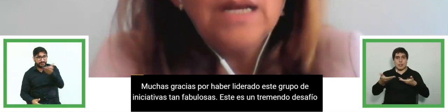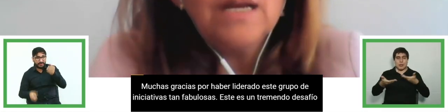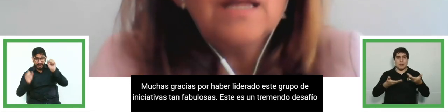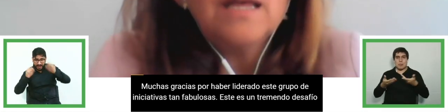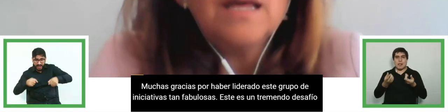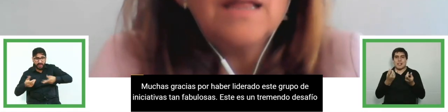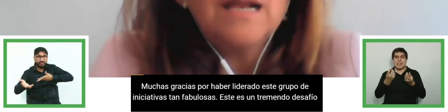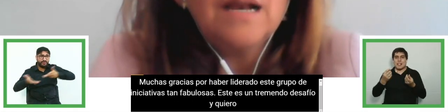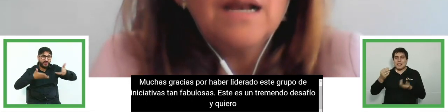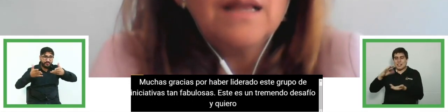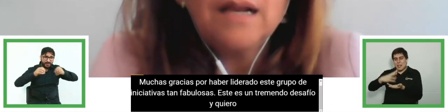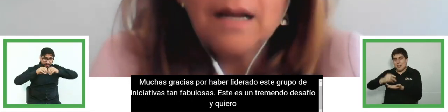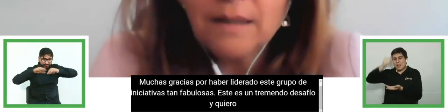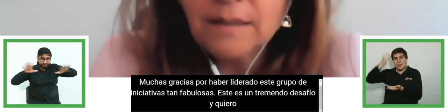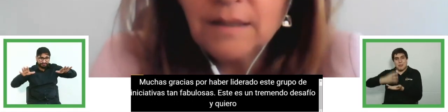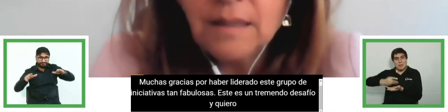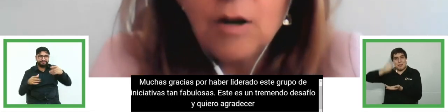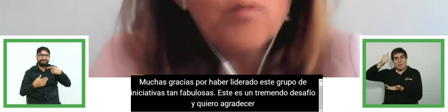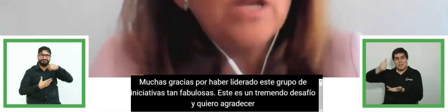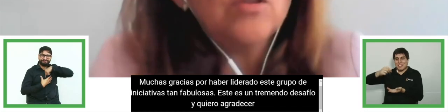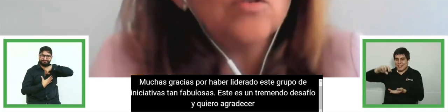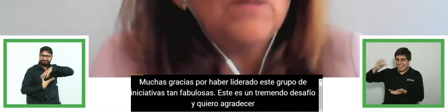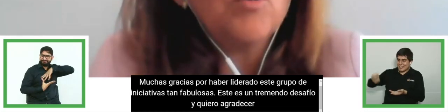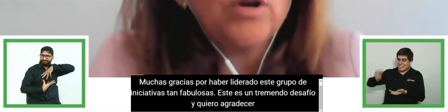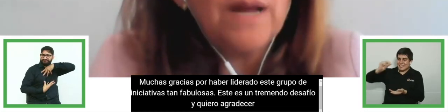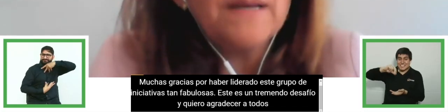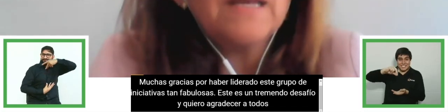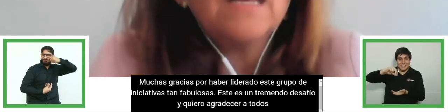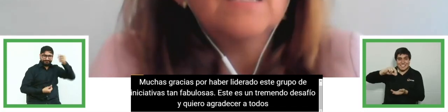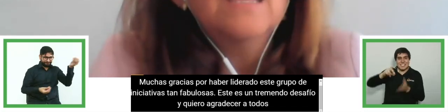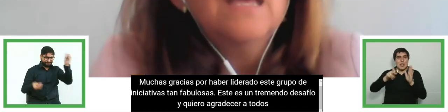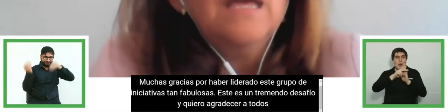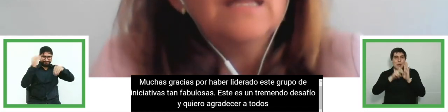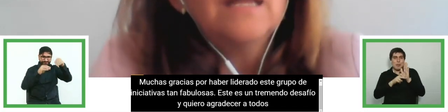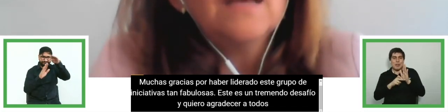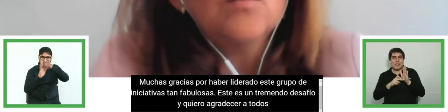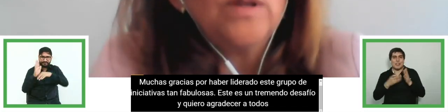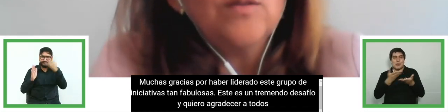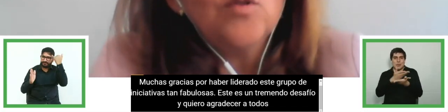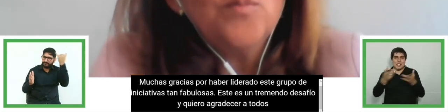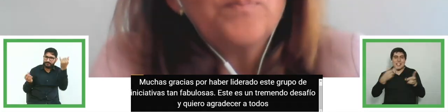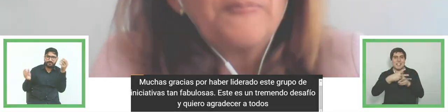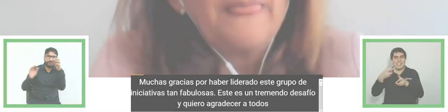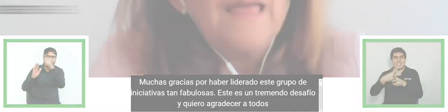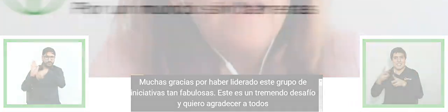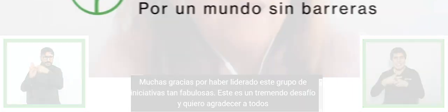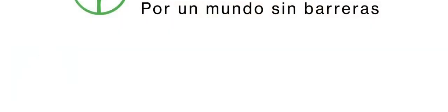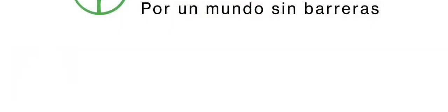part of your projects and programs that are doing and are carrying out at the moment.